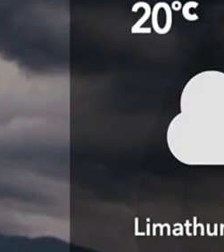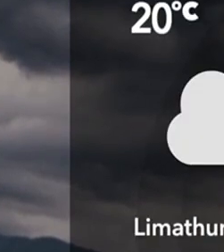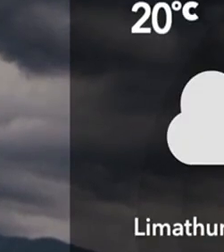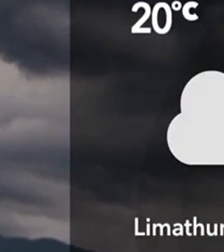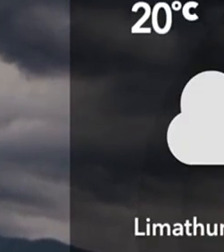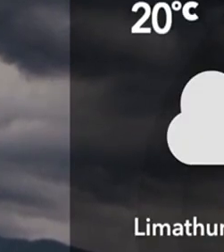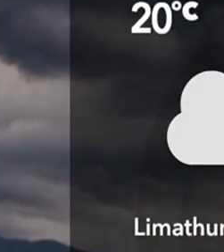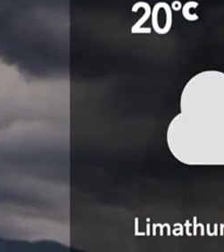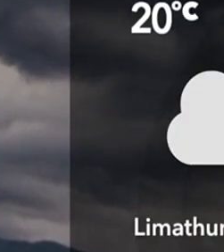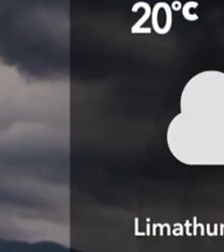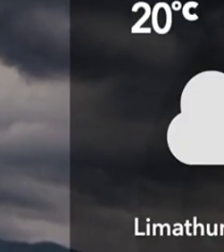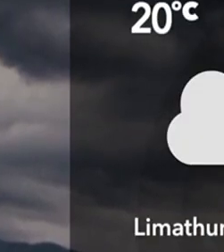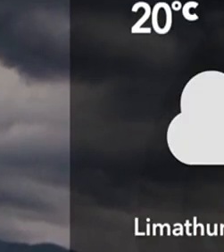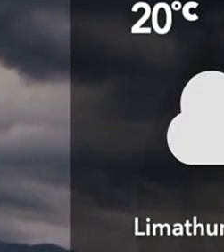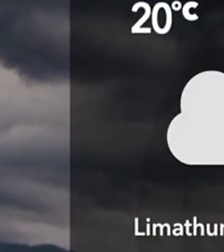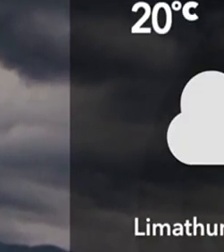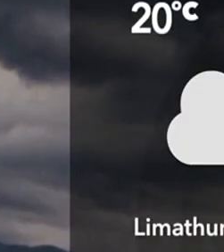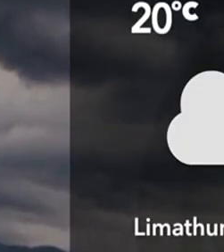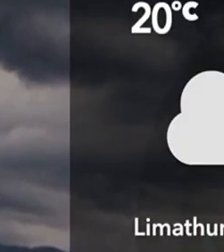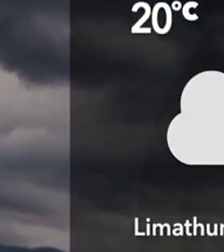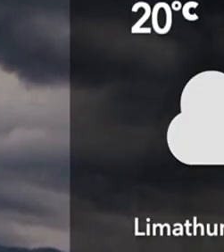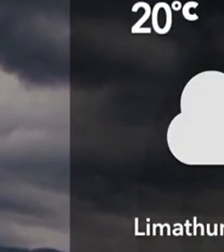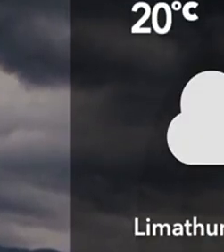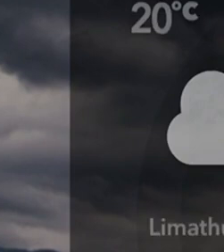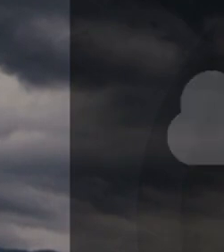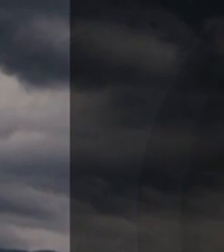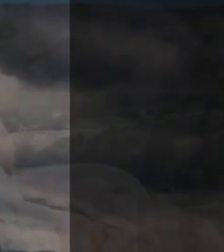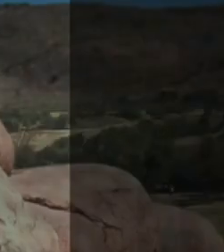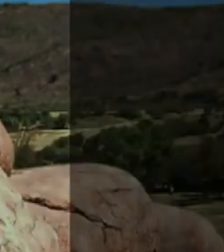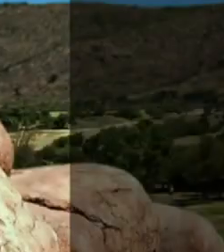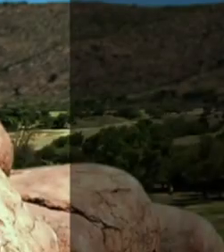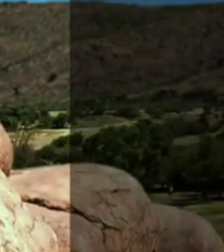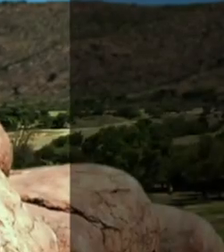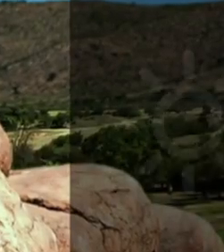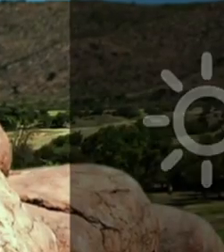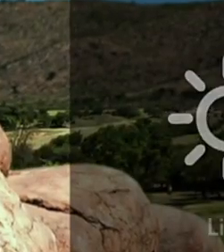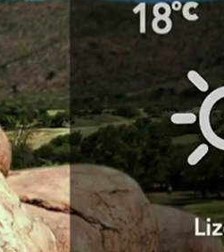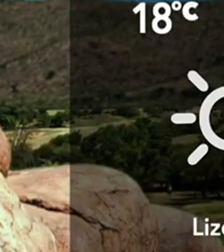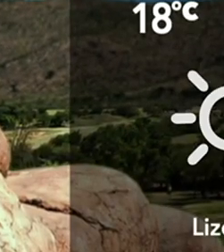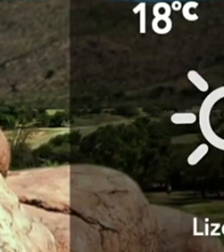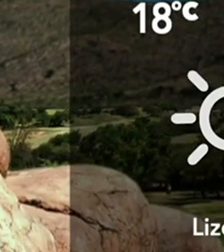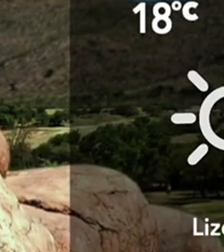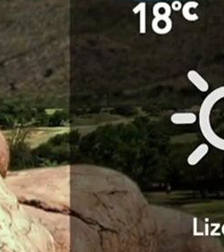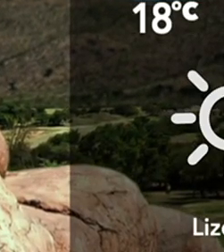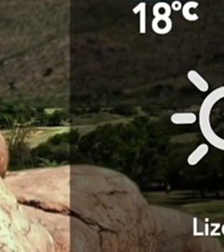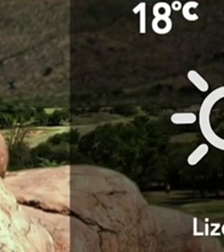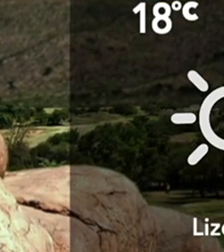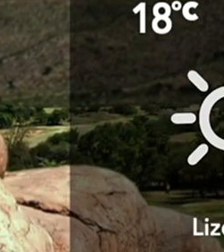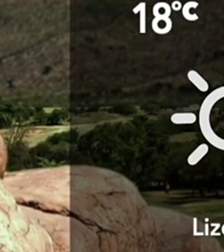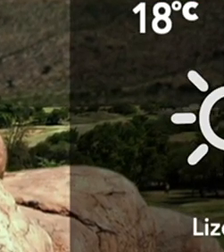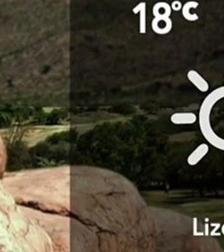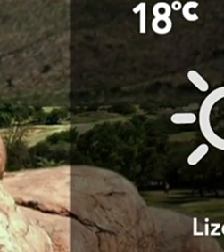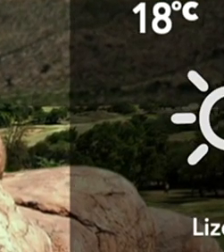phaya enorthwest koomahikeng ngawo kaloku lamashumi amathathu abenesithathu limantshumbanda kampela izulu phaya imini kanti kurustenburg